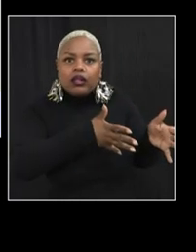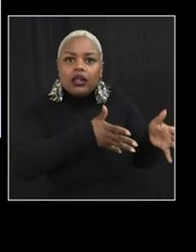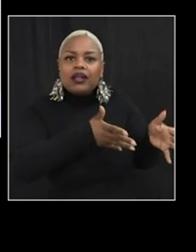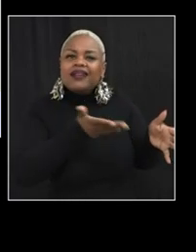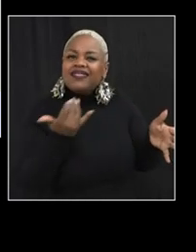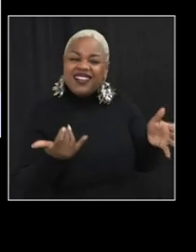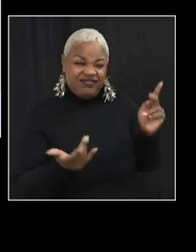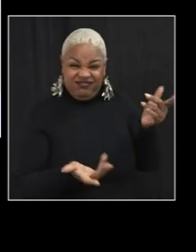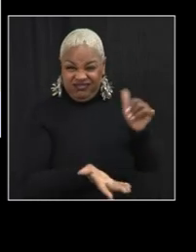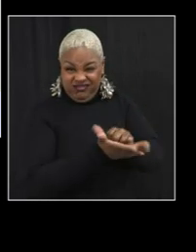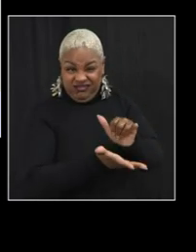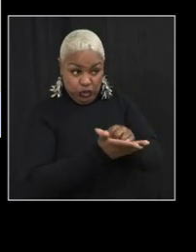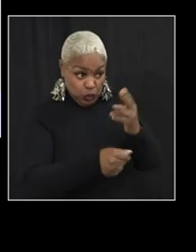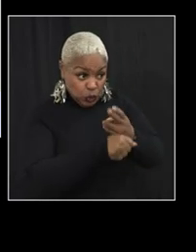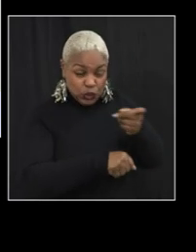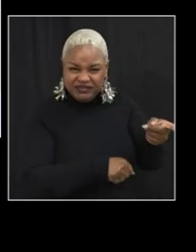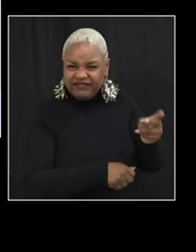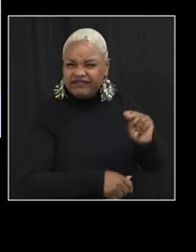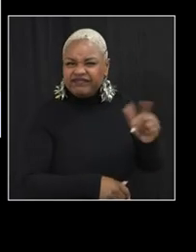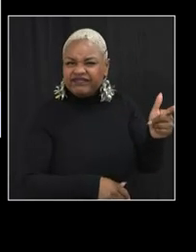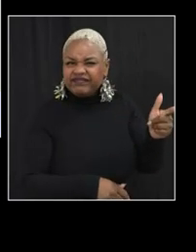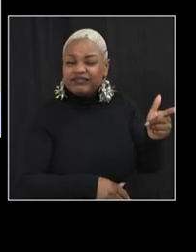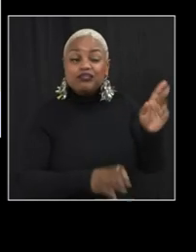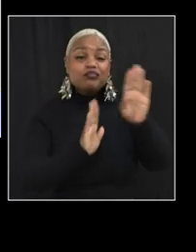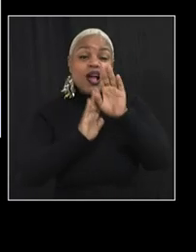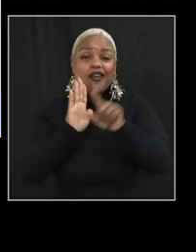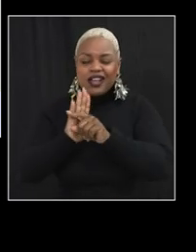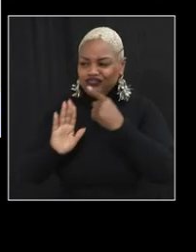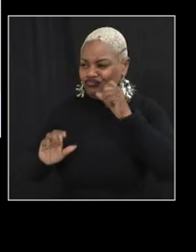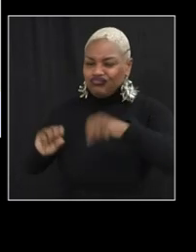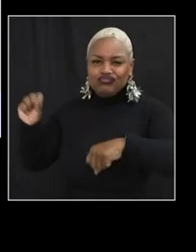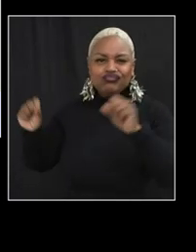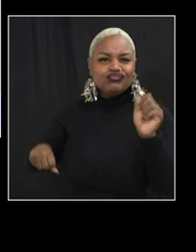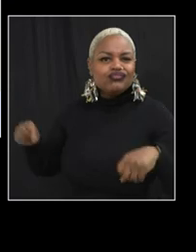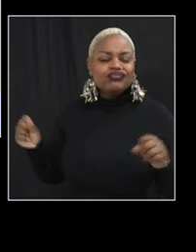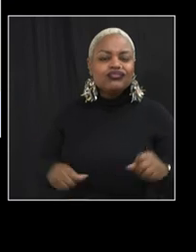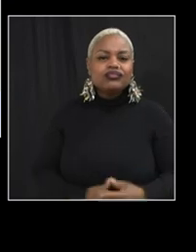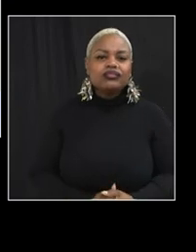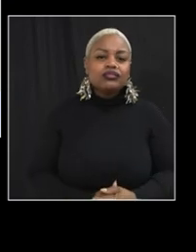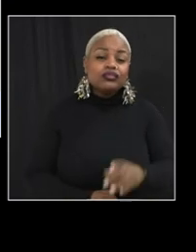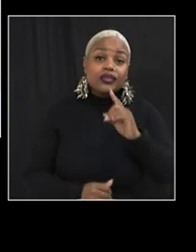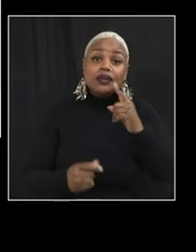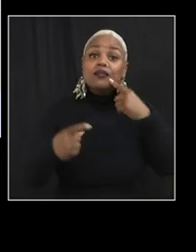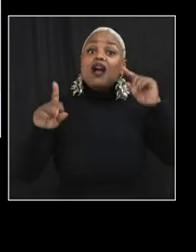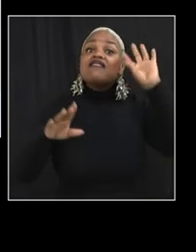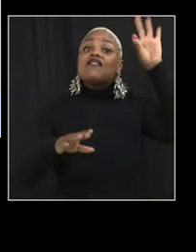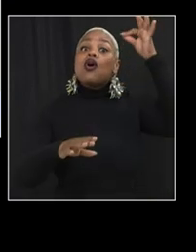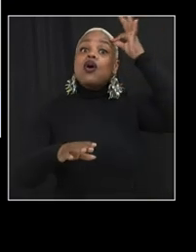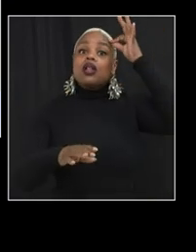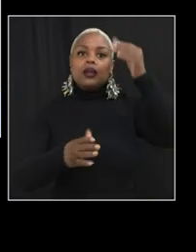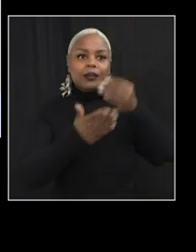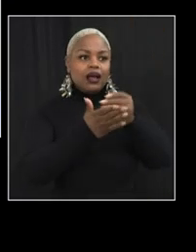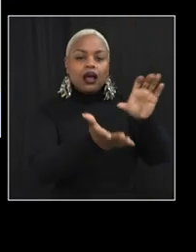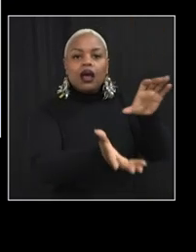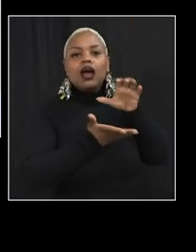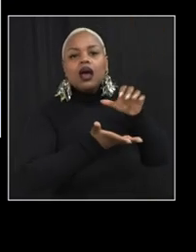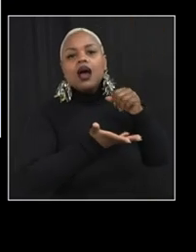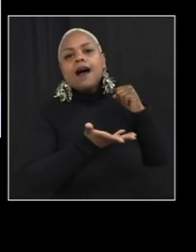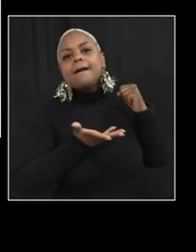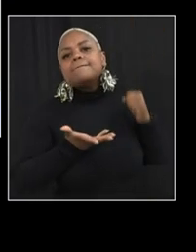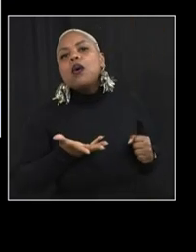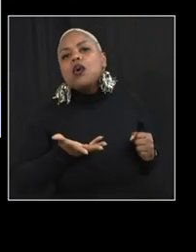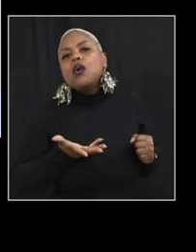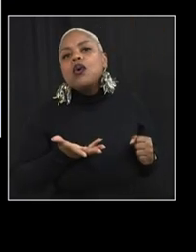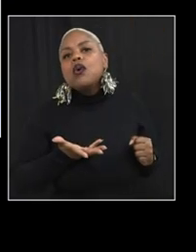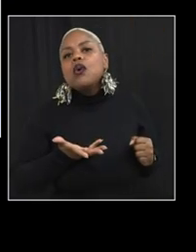that. So finally, we got it from the federal government. And now the district has control of